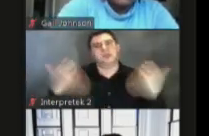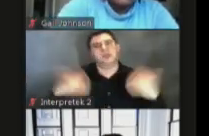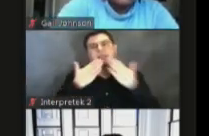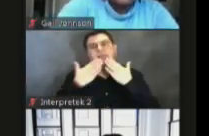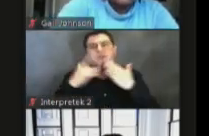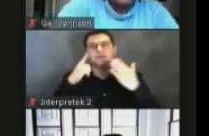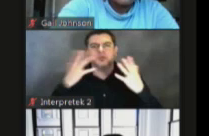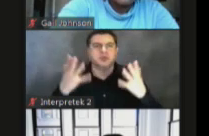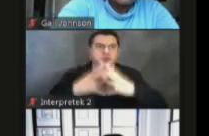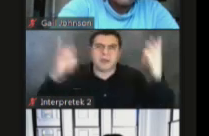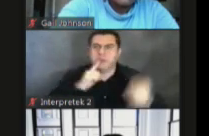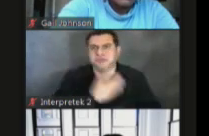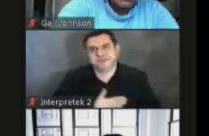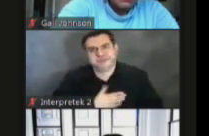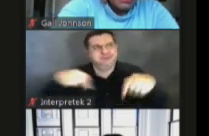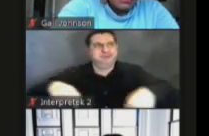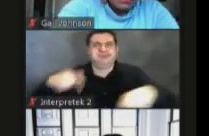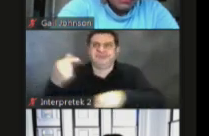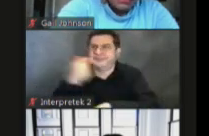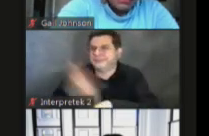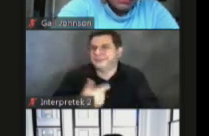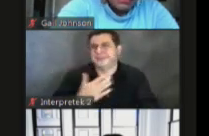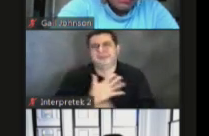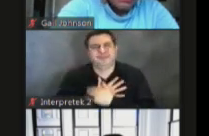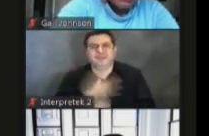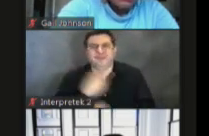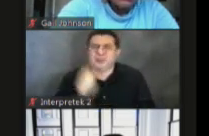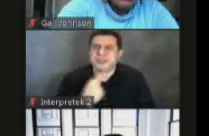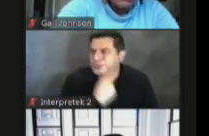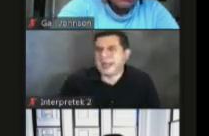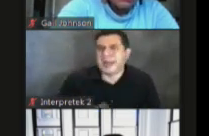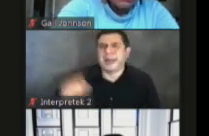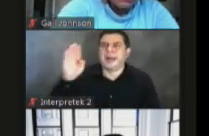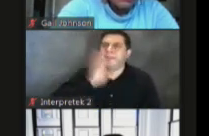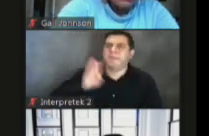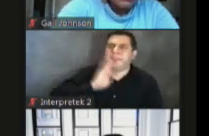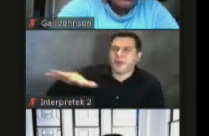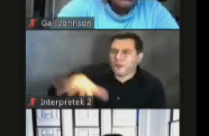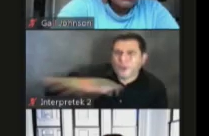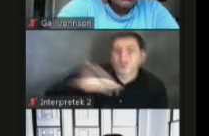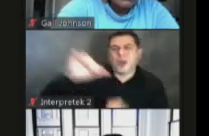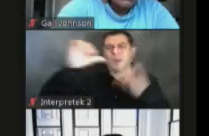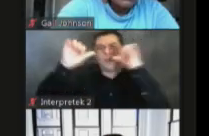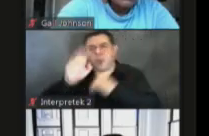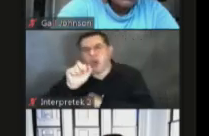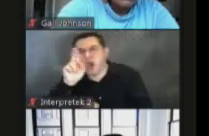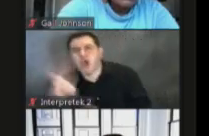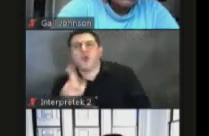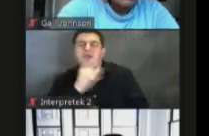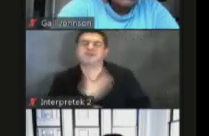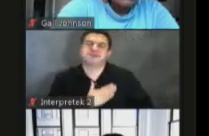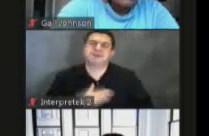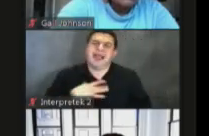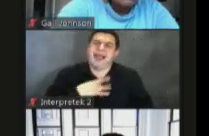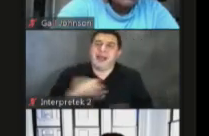We have wonderful restaurants and bakeries and breweries and parks, and we should want more people here to enjoy those things. We want people to be able to walk to